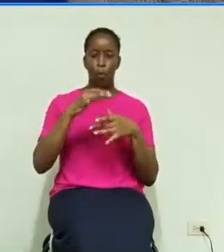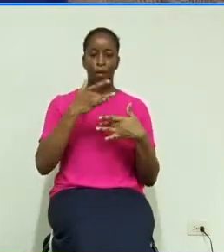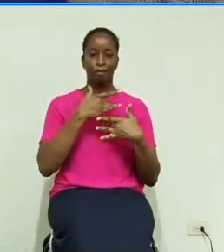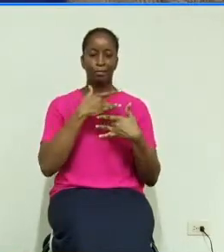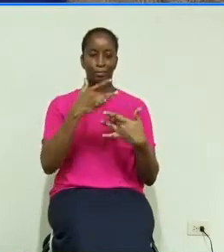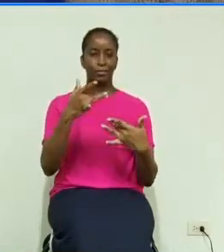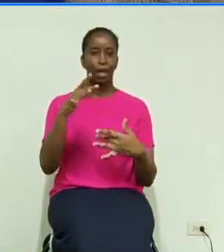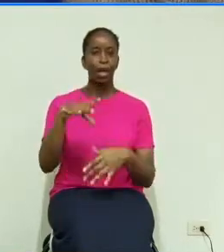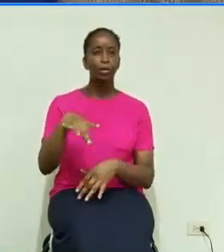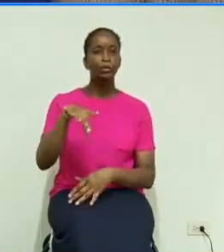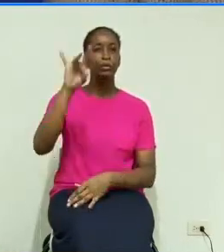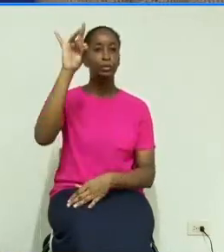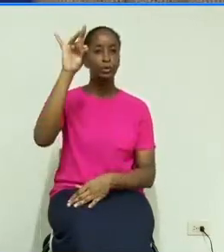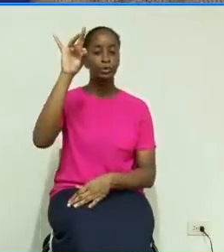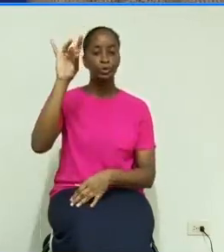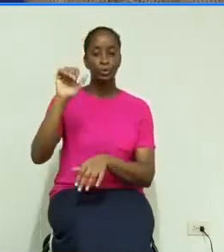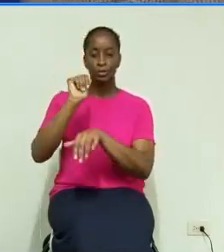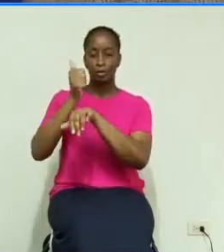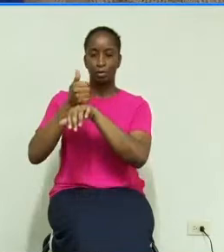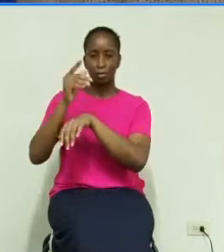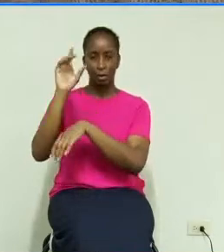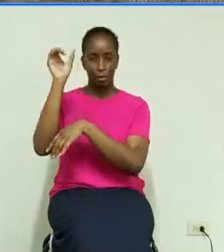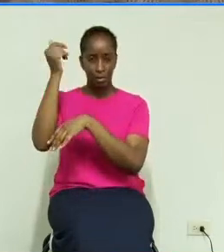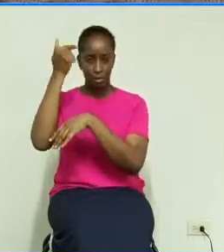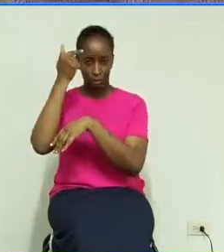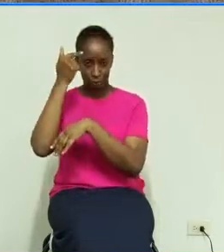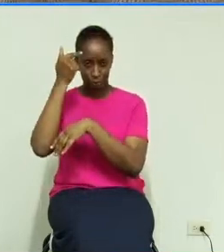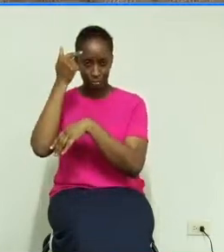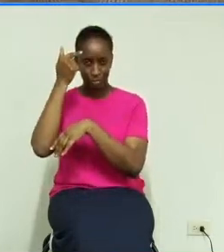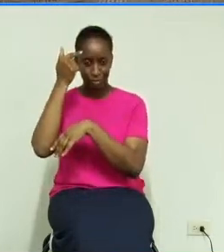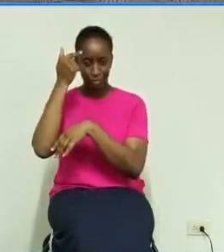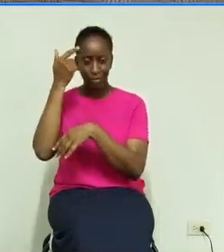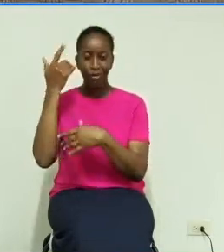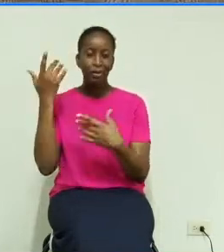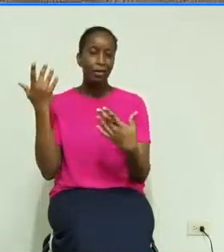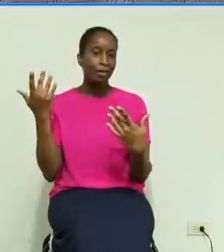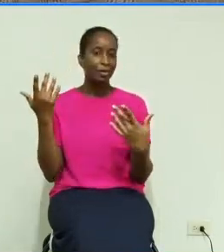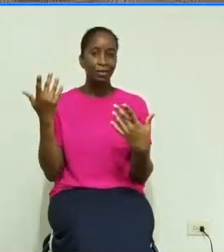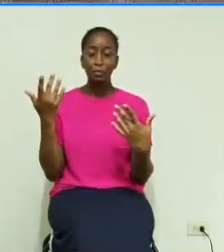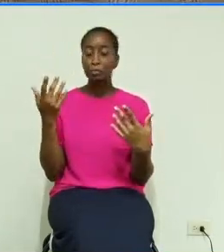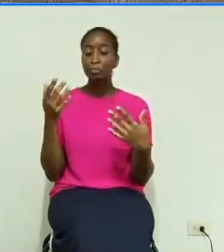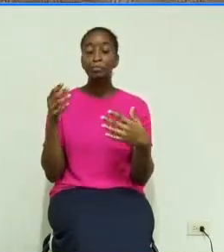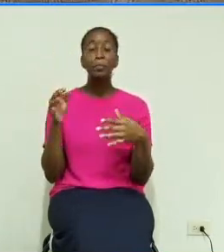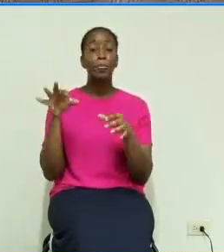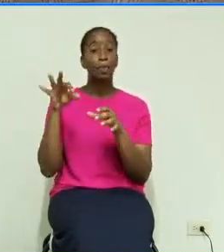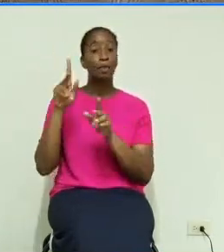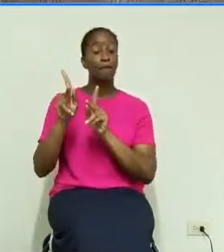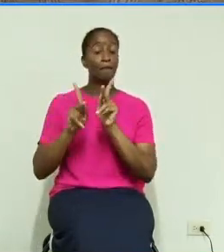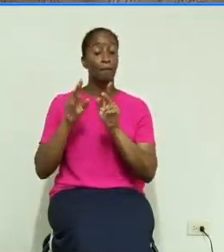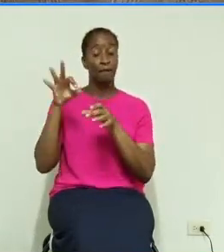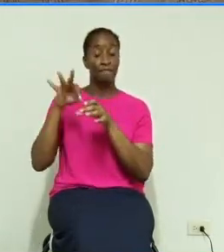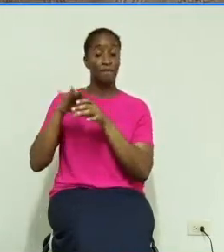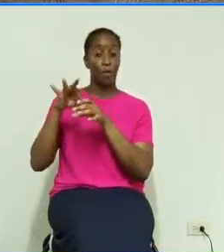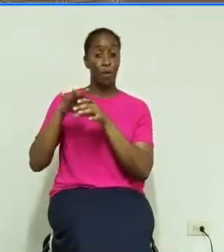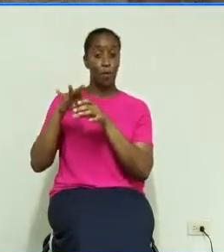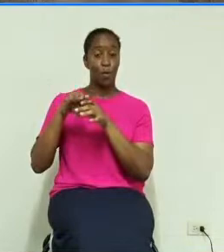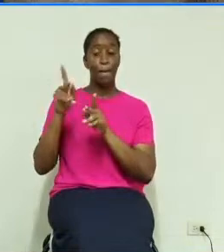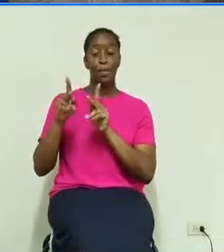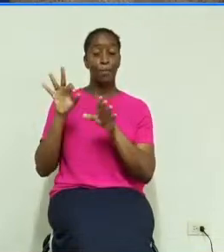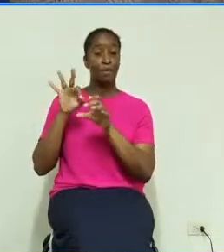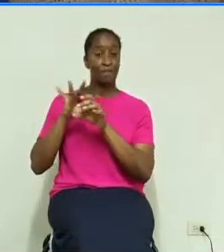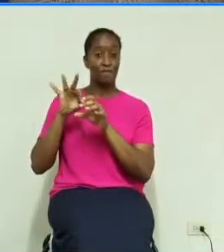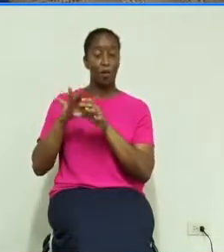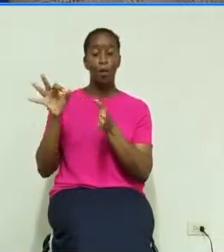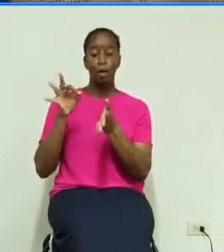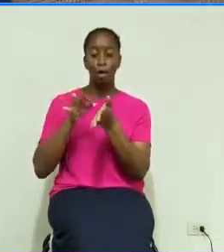first of all, you don't know what you're going to get once all the votes are counted. And then secondly,